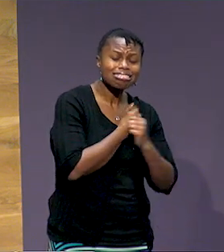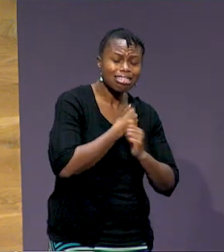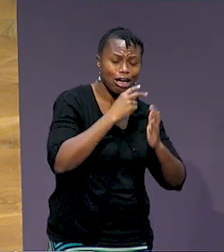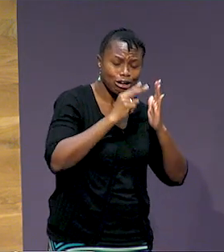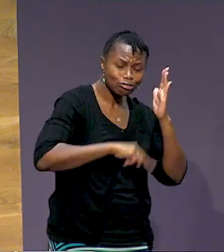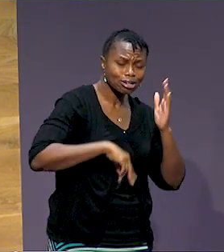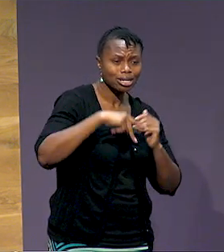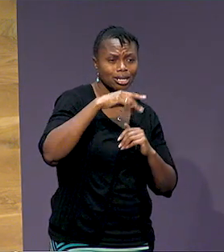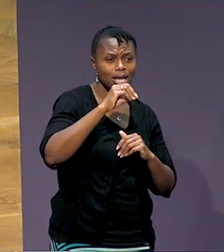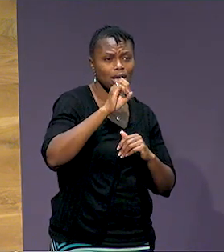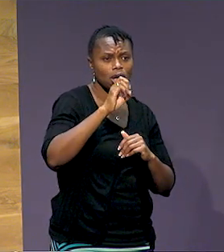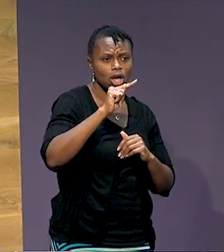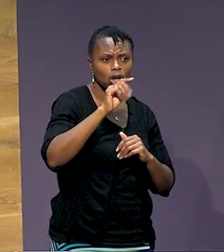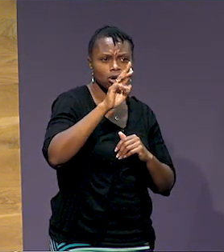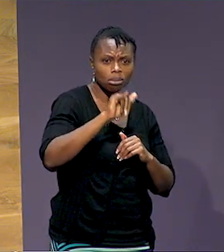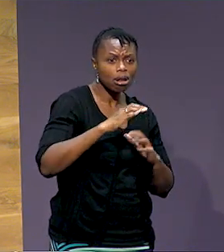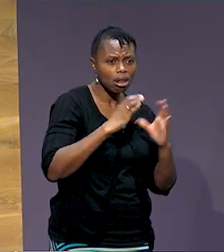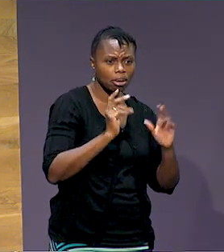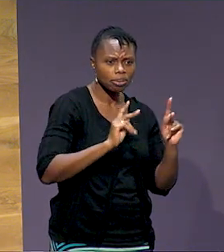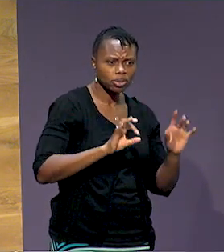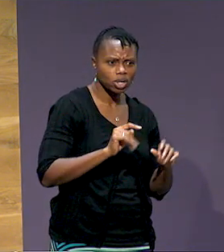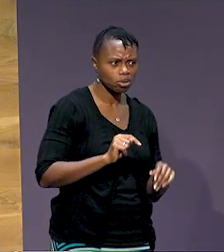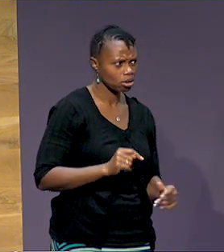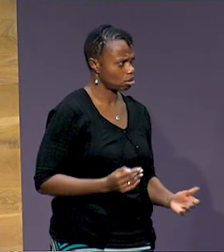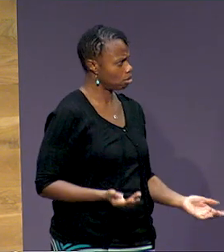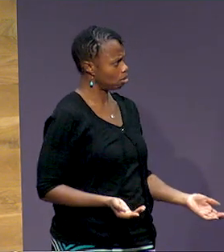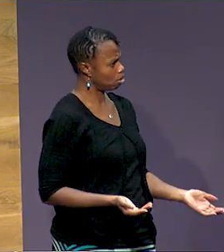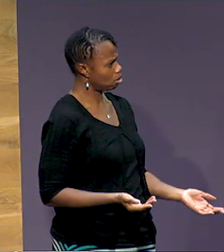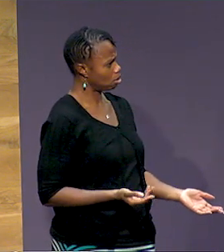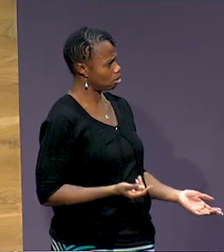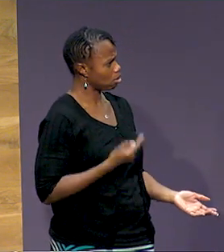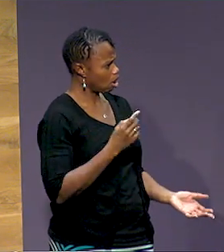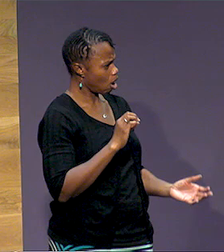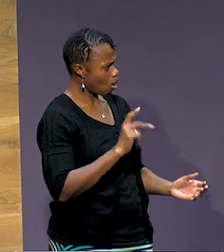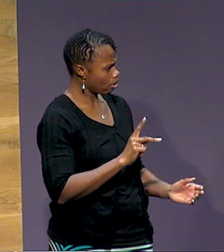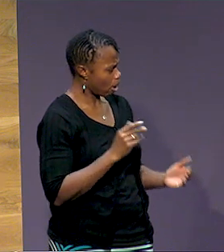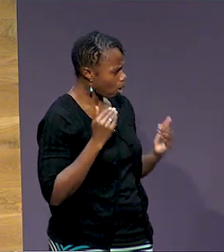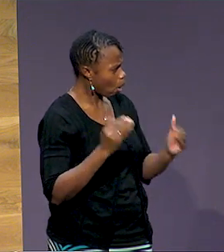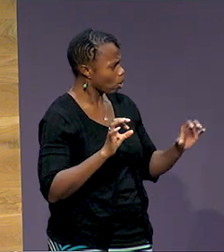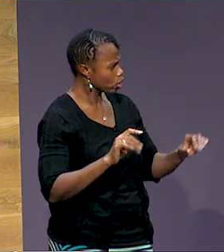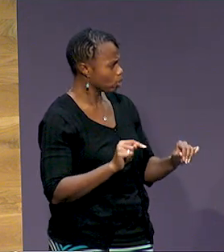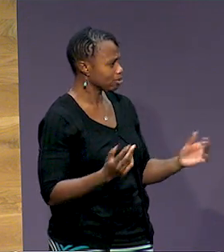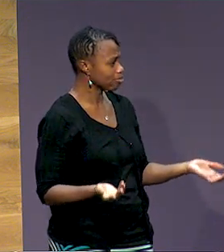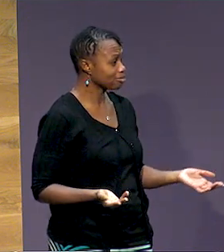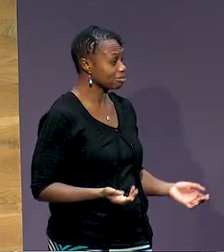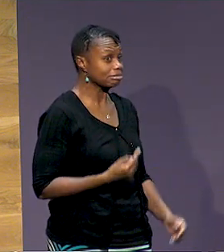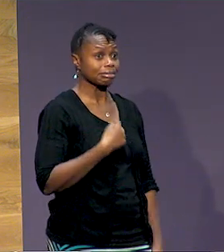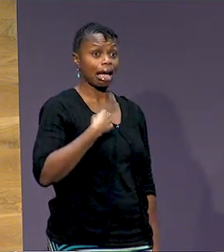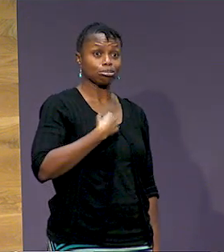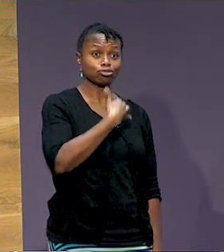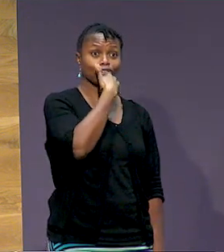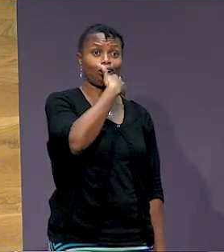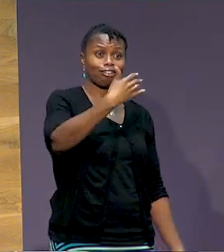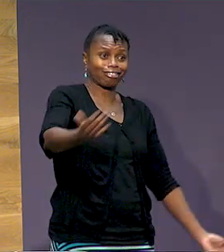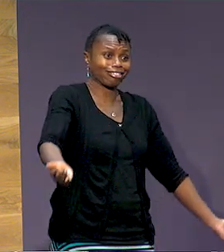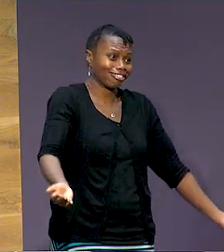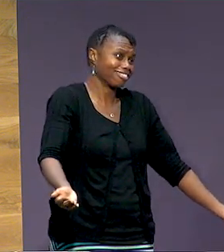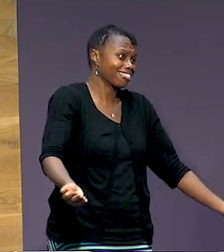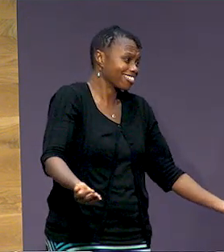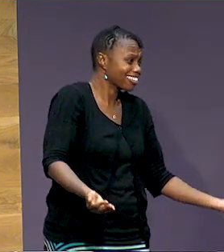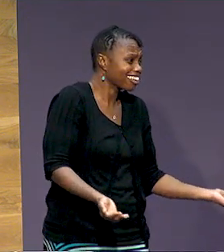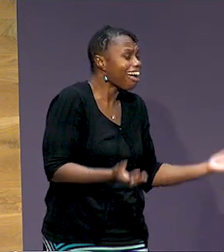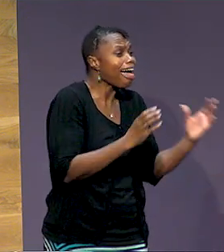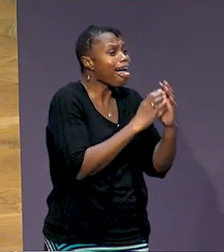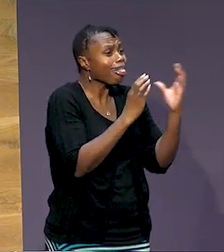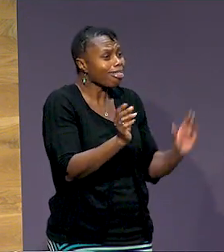I know a lot of people do it. And I was like, you know what? I want you to be able to do that. That's awesome. Guess who was wrong? I was wrong. A ton